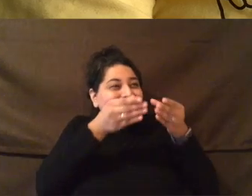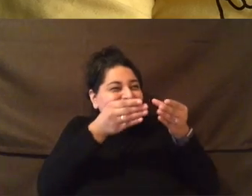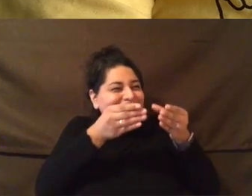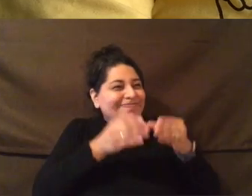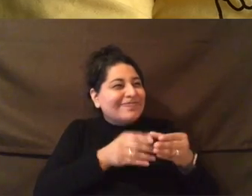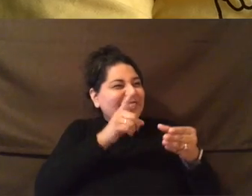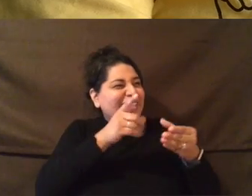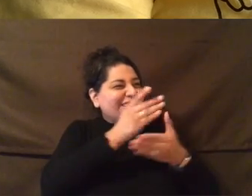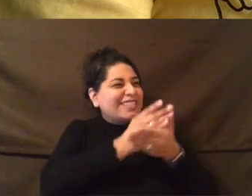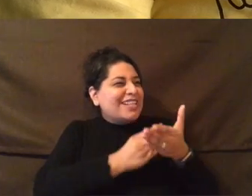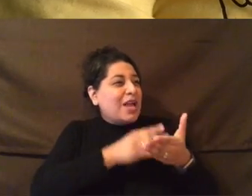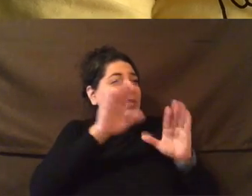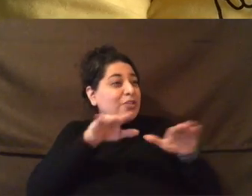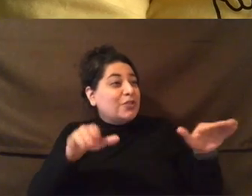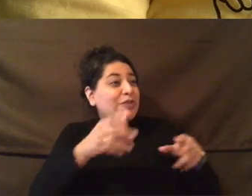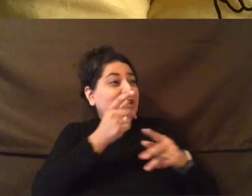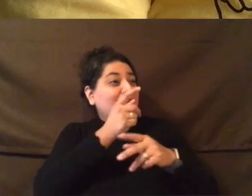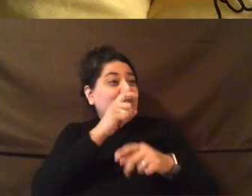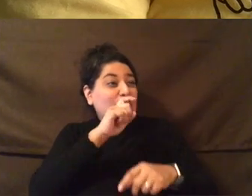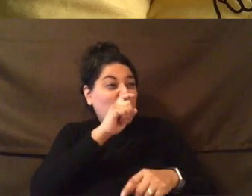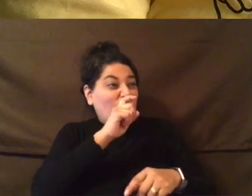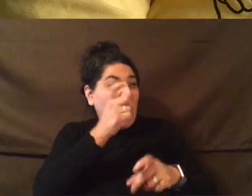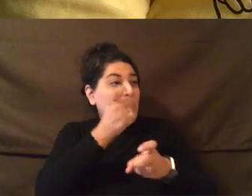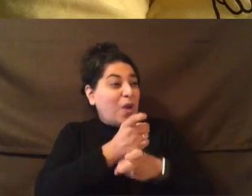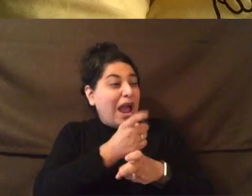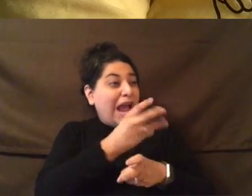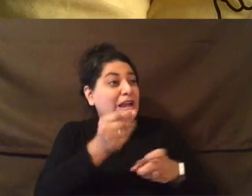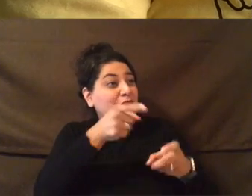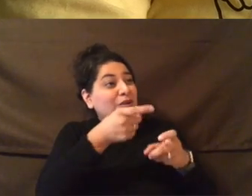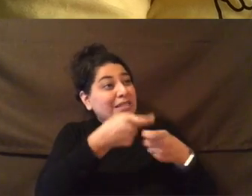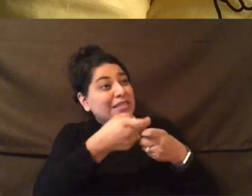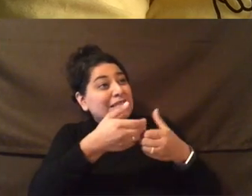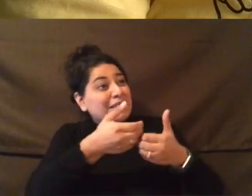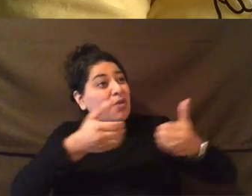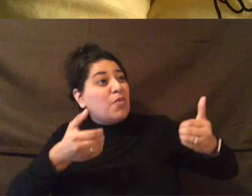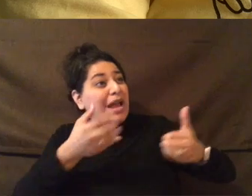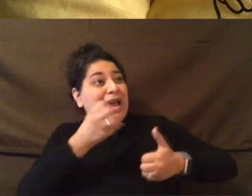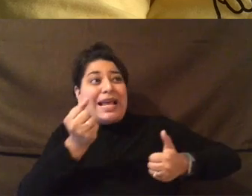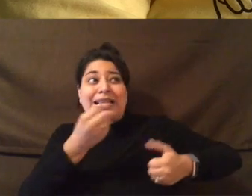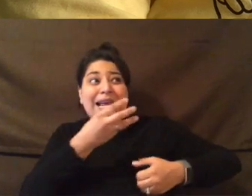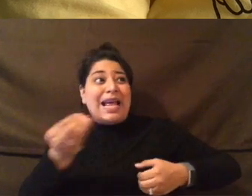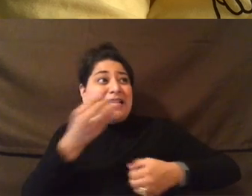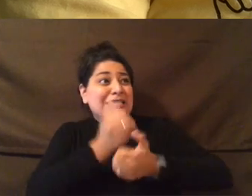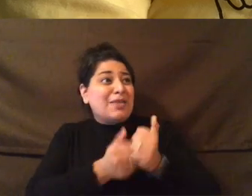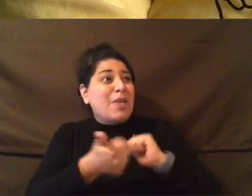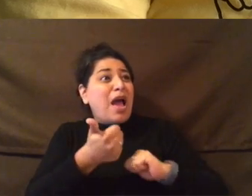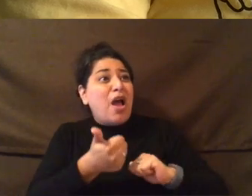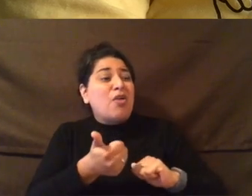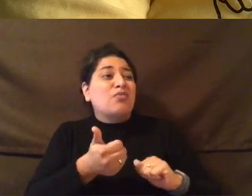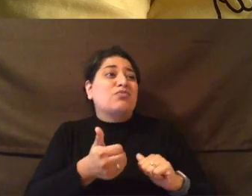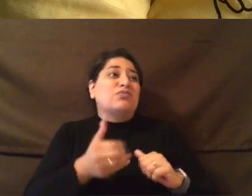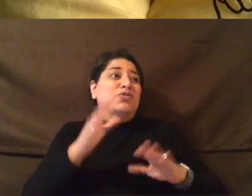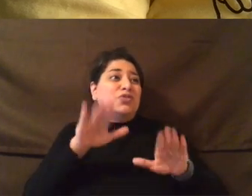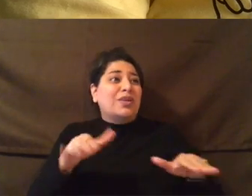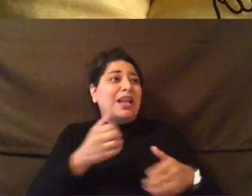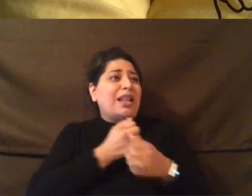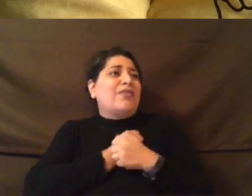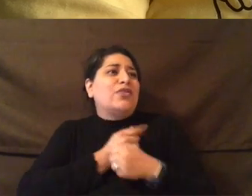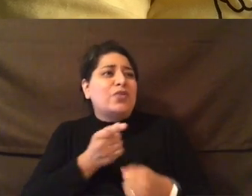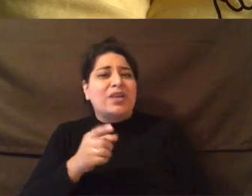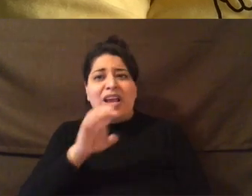He gave Edward a playful shake. "You're some child's toy, am I right? And you have been separated, and somehow, from the child who loves